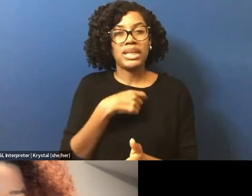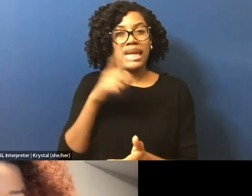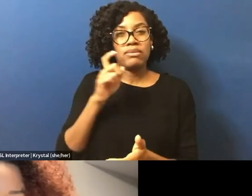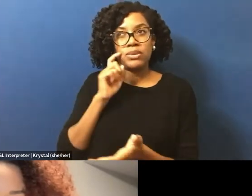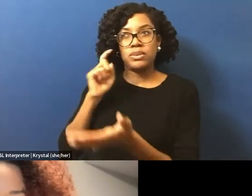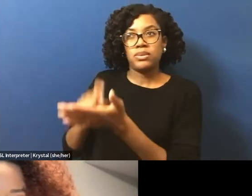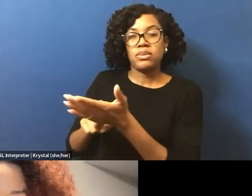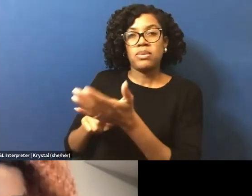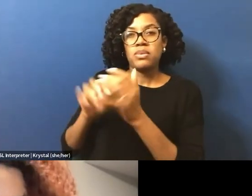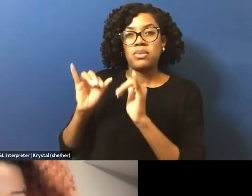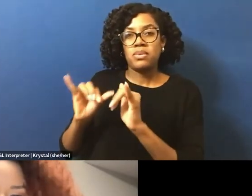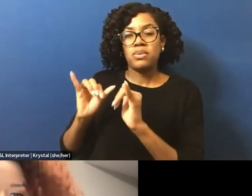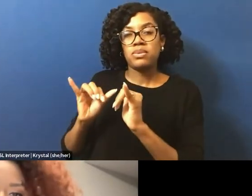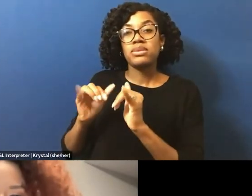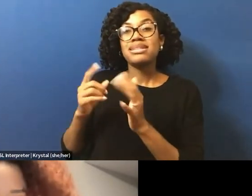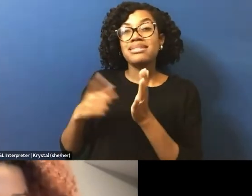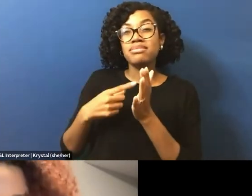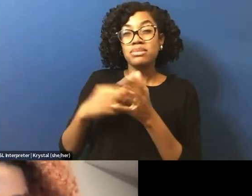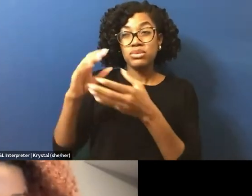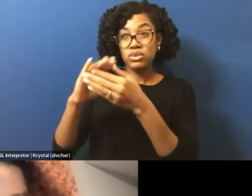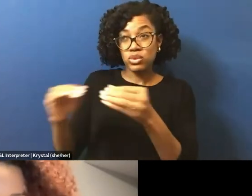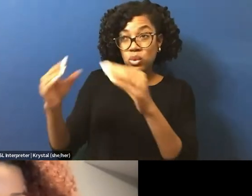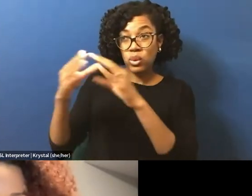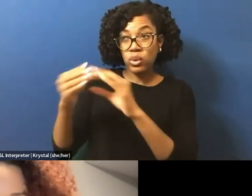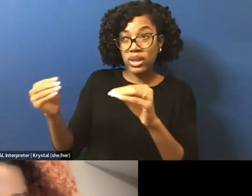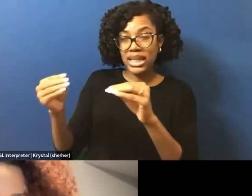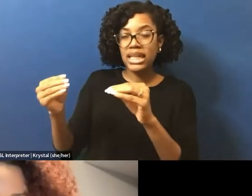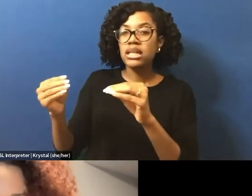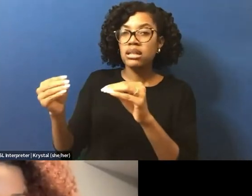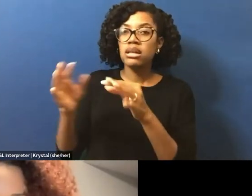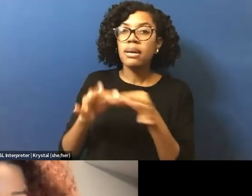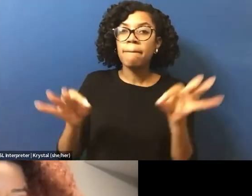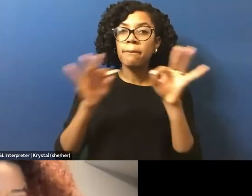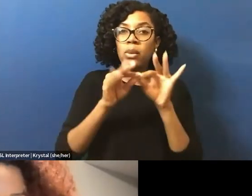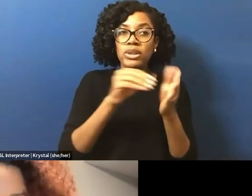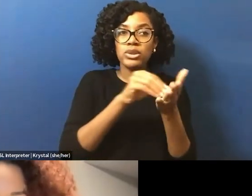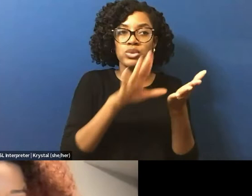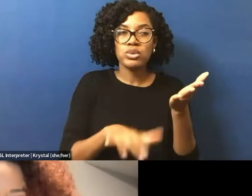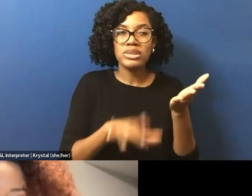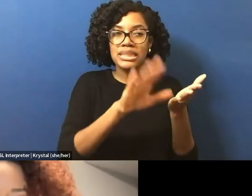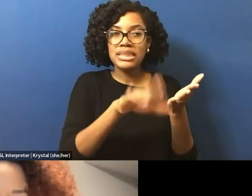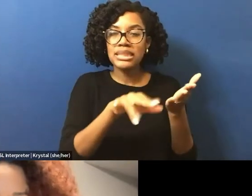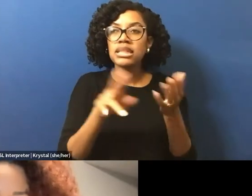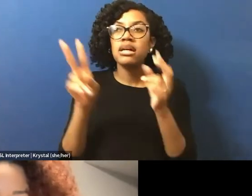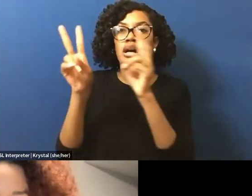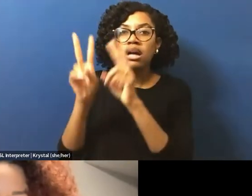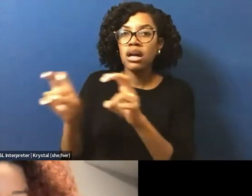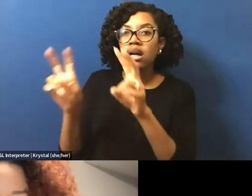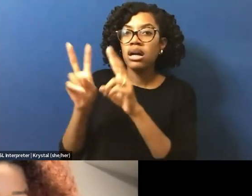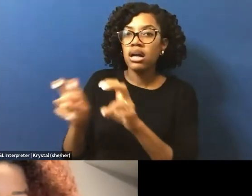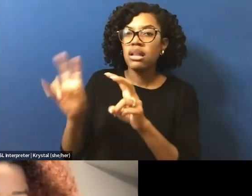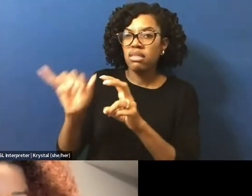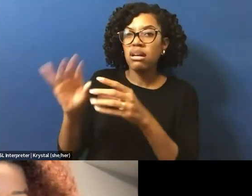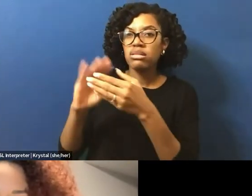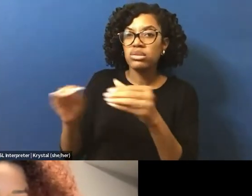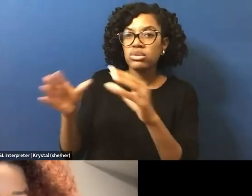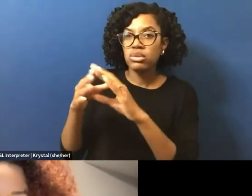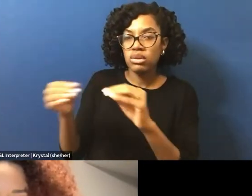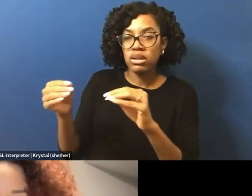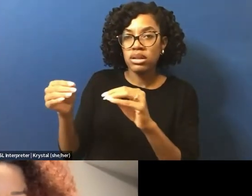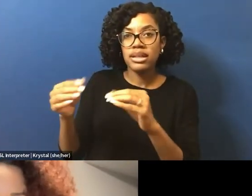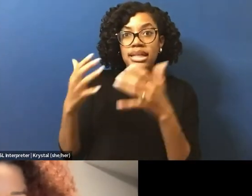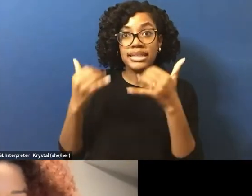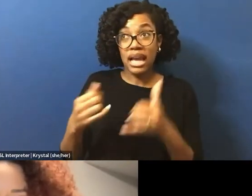students deconstruct them, is it also just develops their critical thinking skills, right? It starts to make you think like everything around you